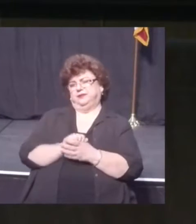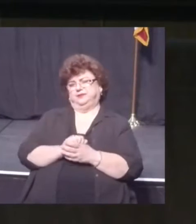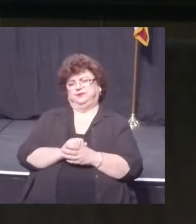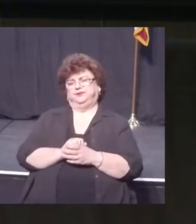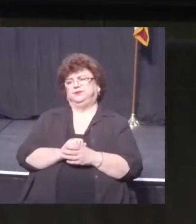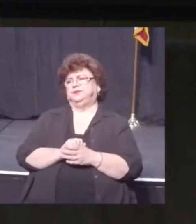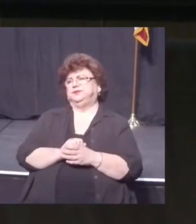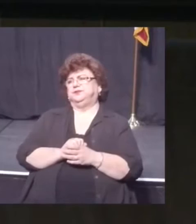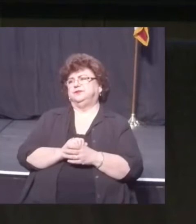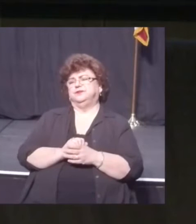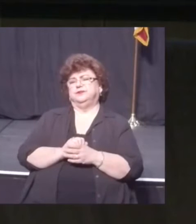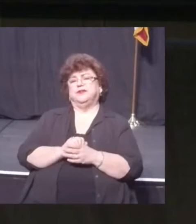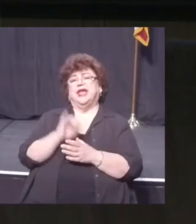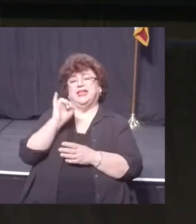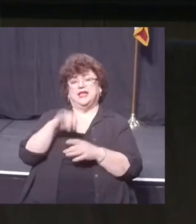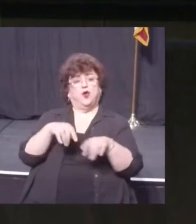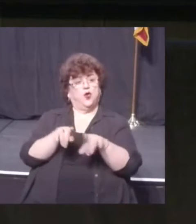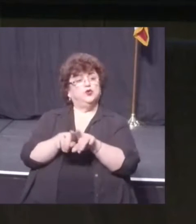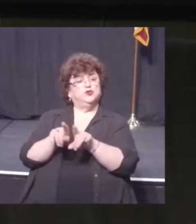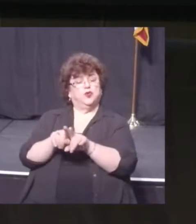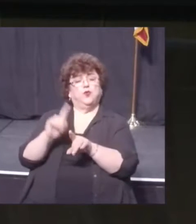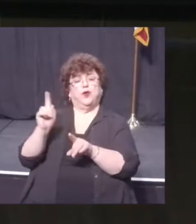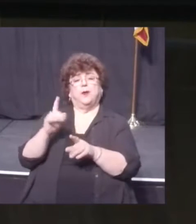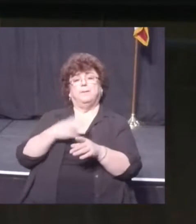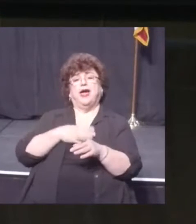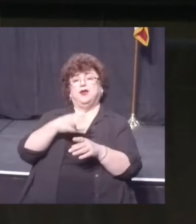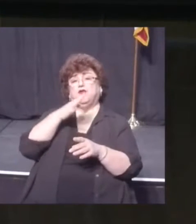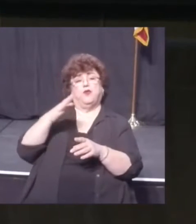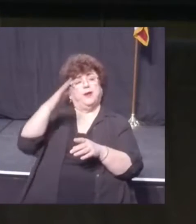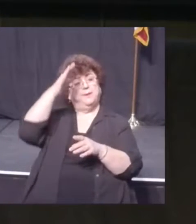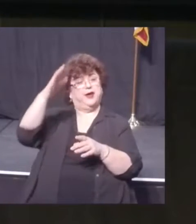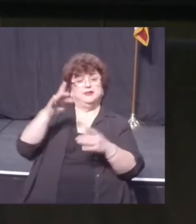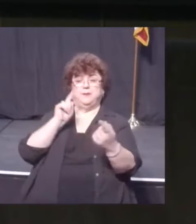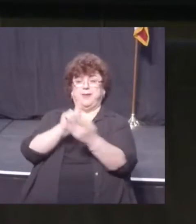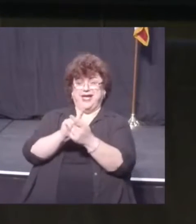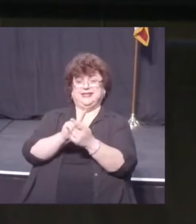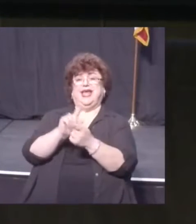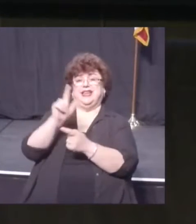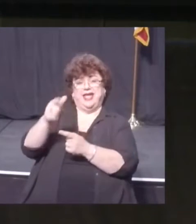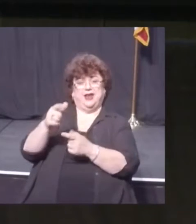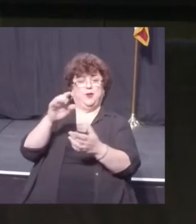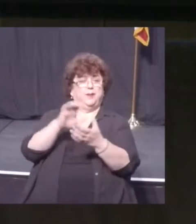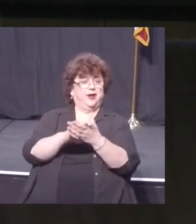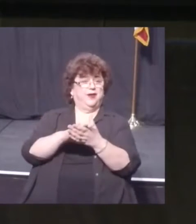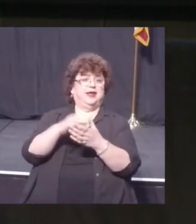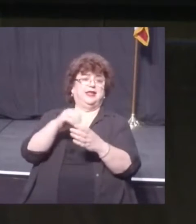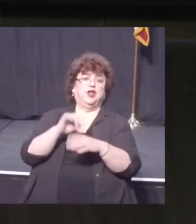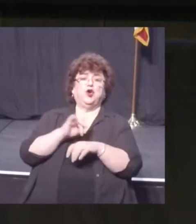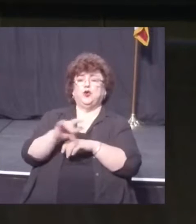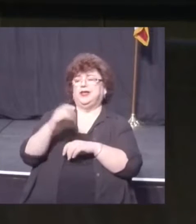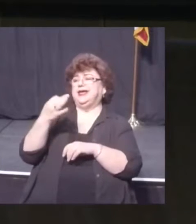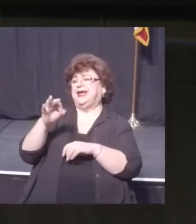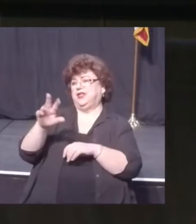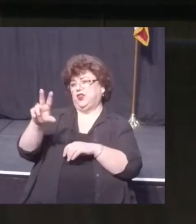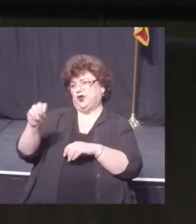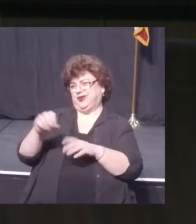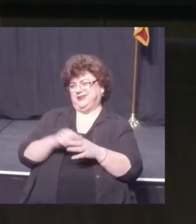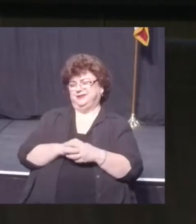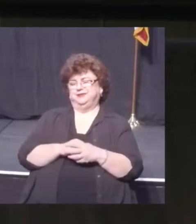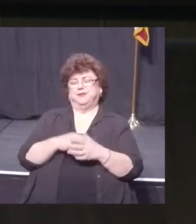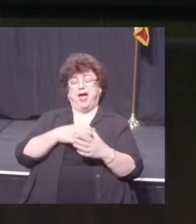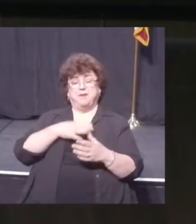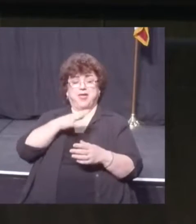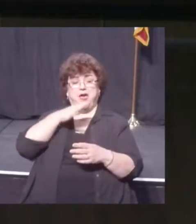1905. That's also where my grandparents met and later married in the early 1930s. And